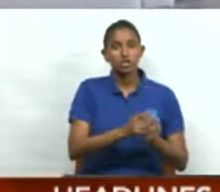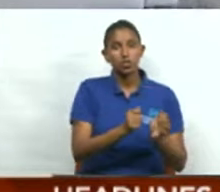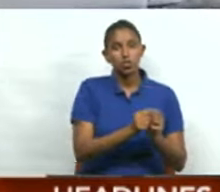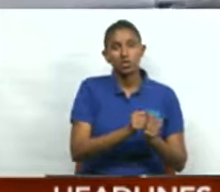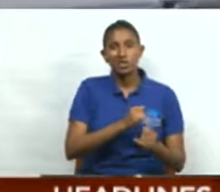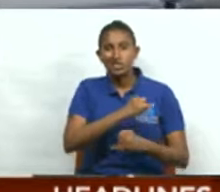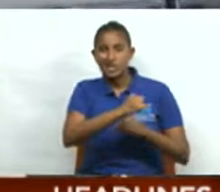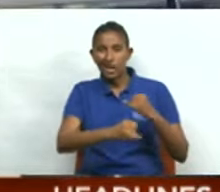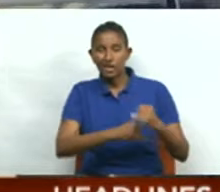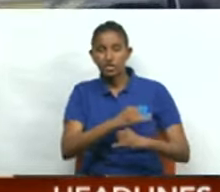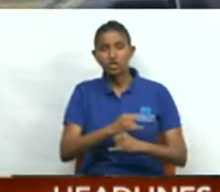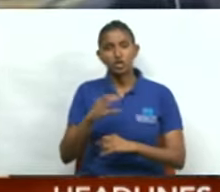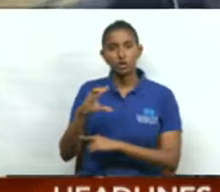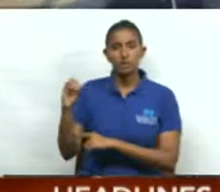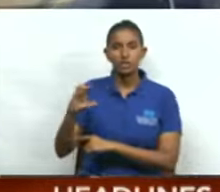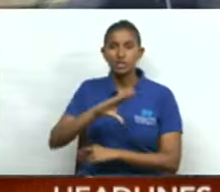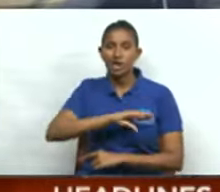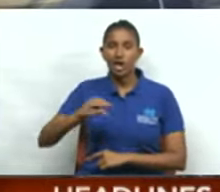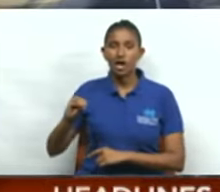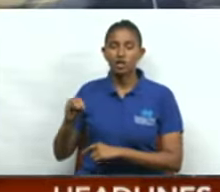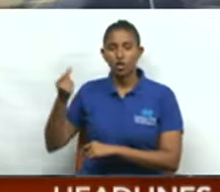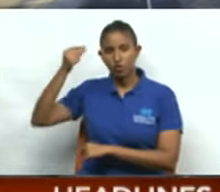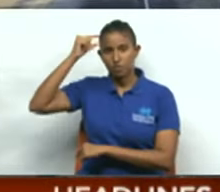the election will be called soon.